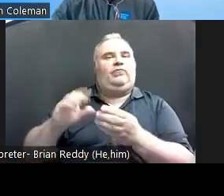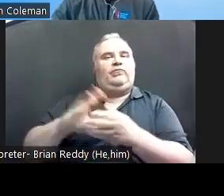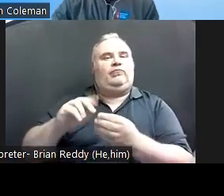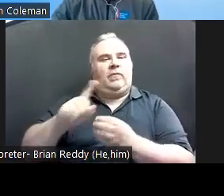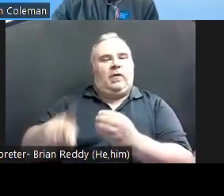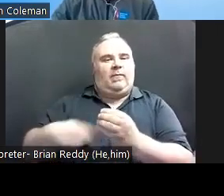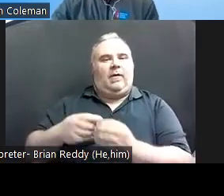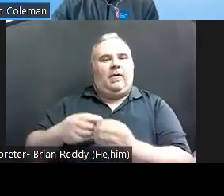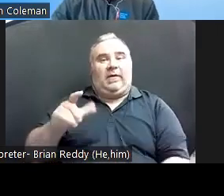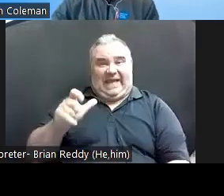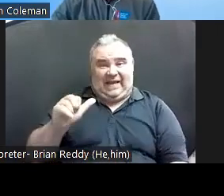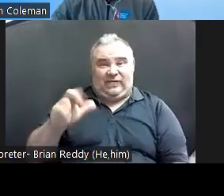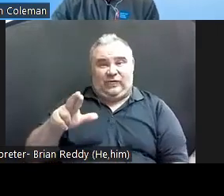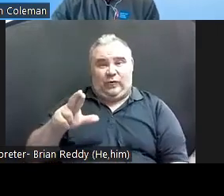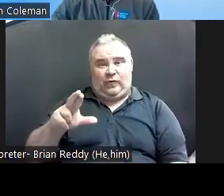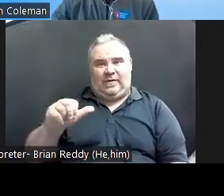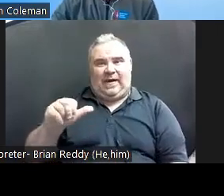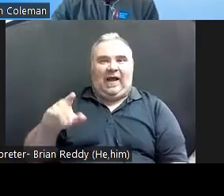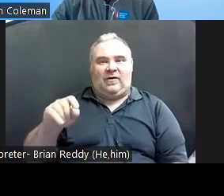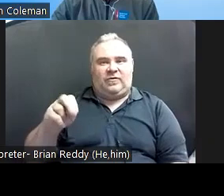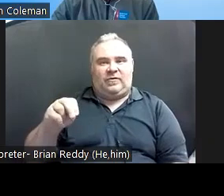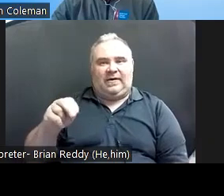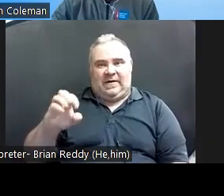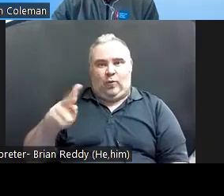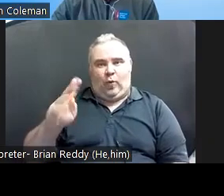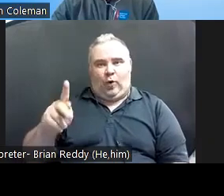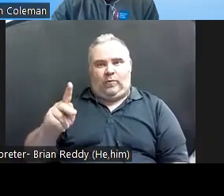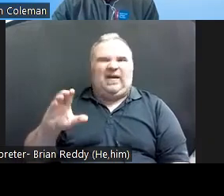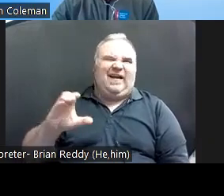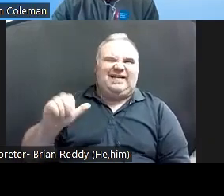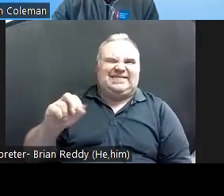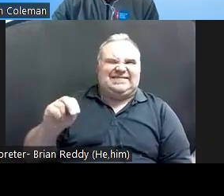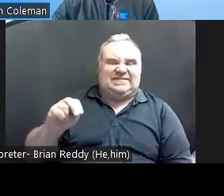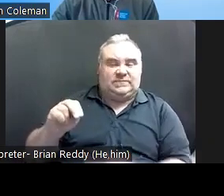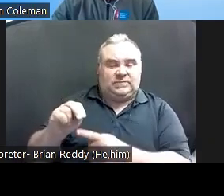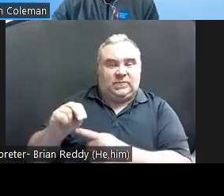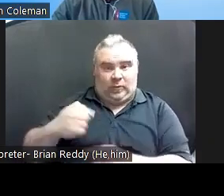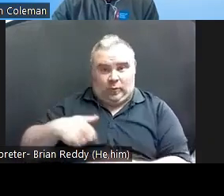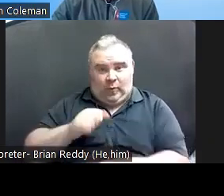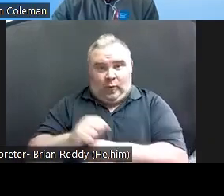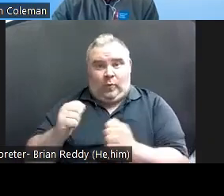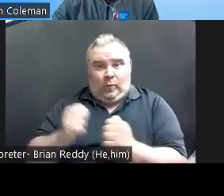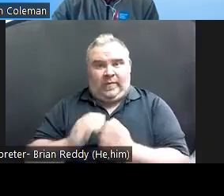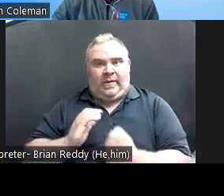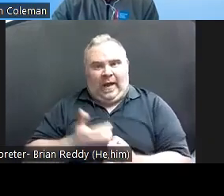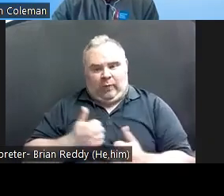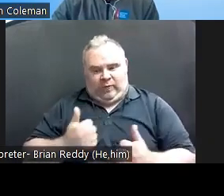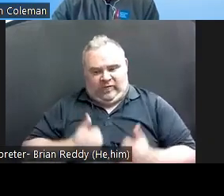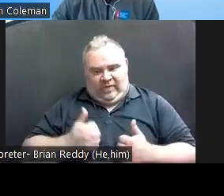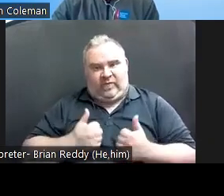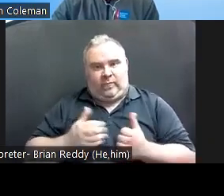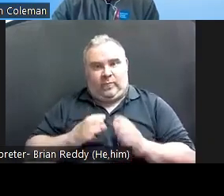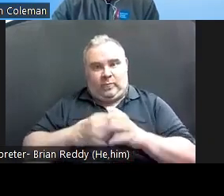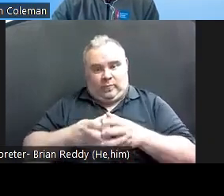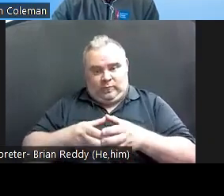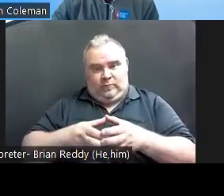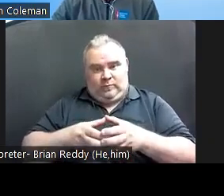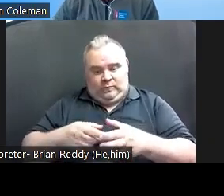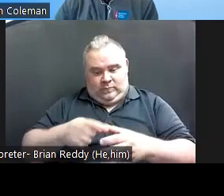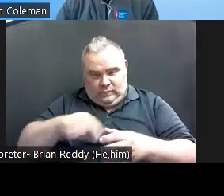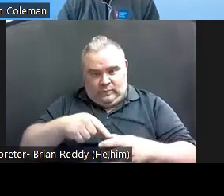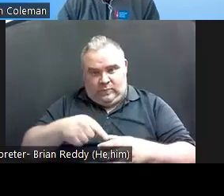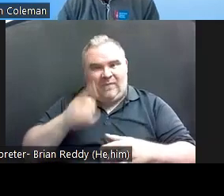the Cancer Action Network and her involvement, we really work with our survivorship community for that